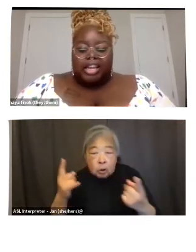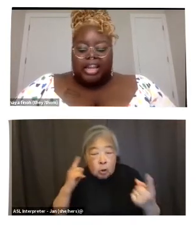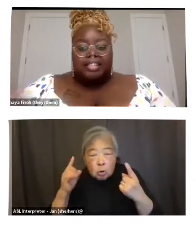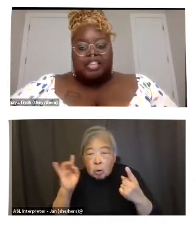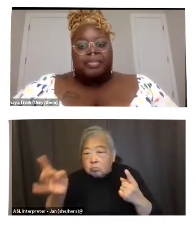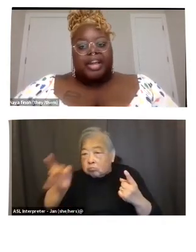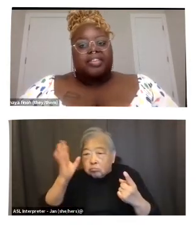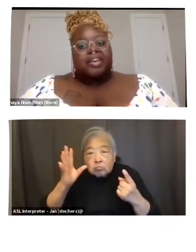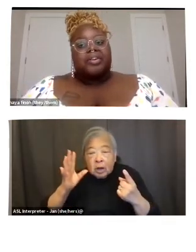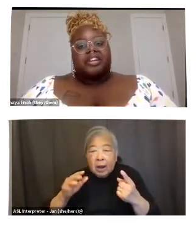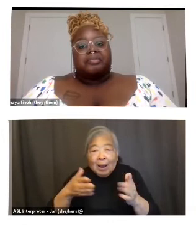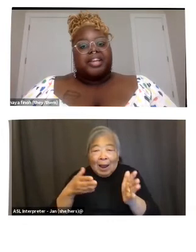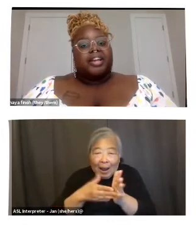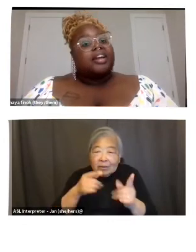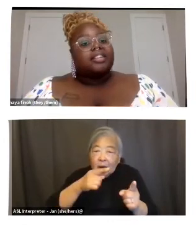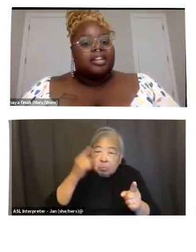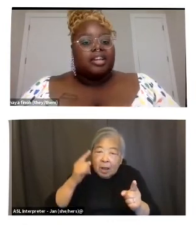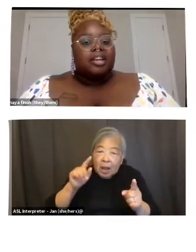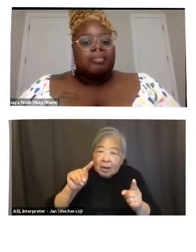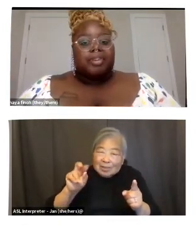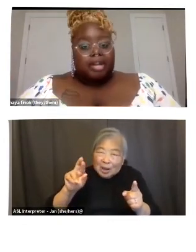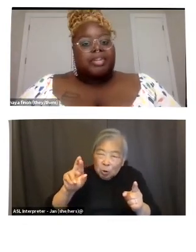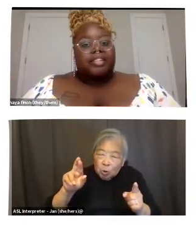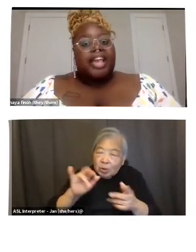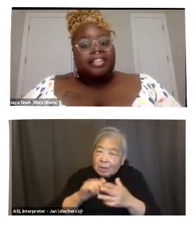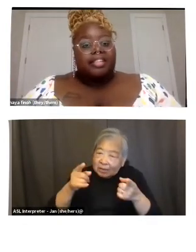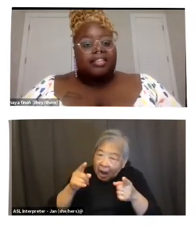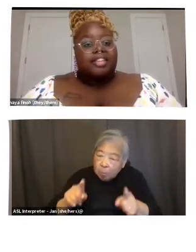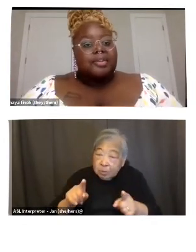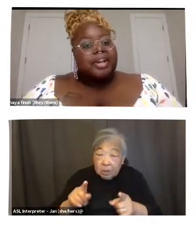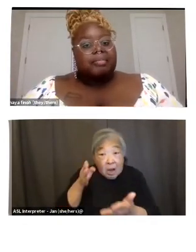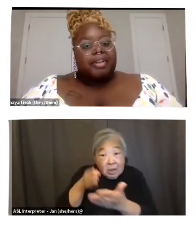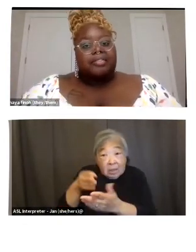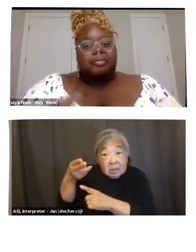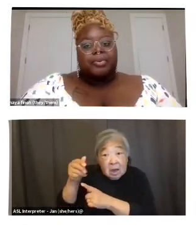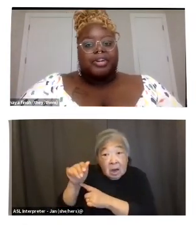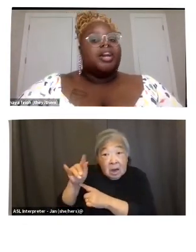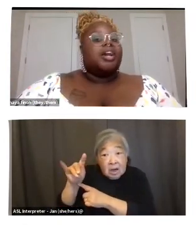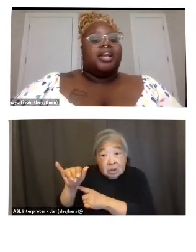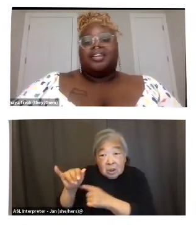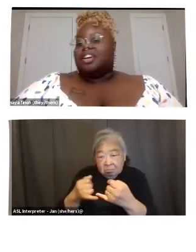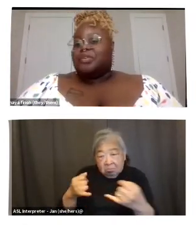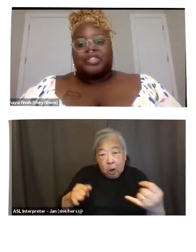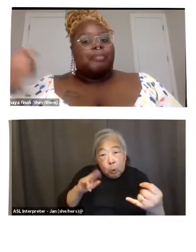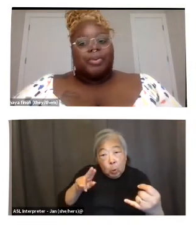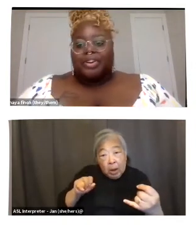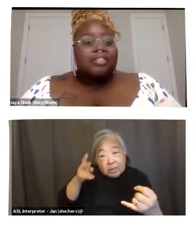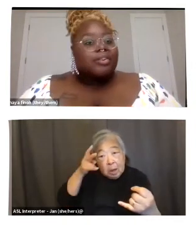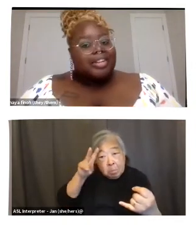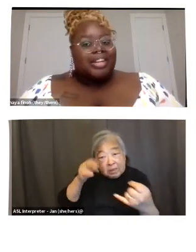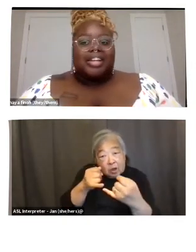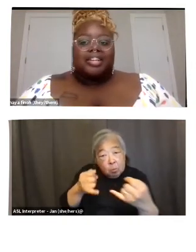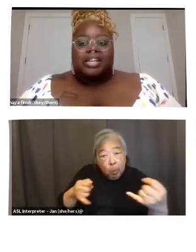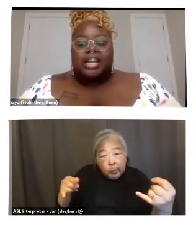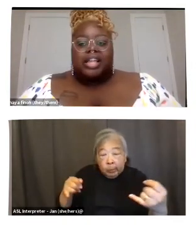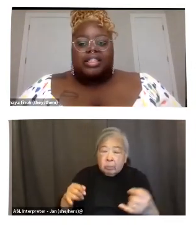brutality and anti-Black terror that is being enacted predominantly against Haitians at the US-Mexico border, of course, a border on